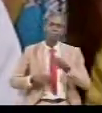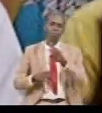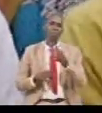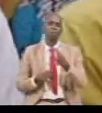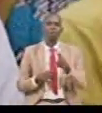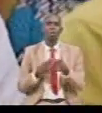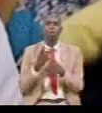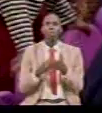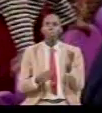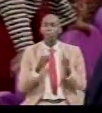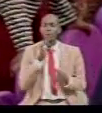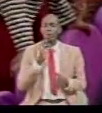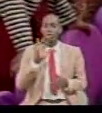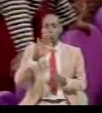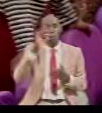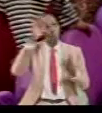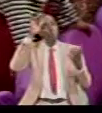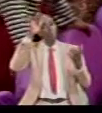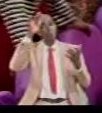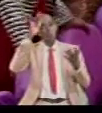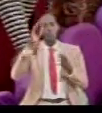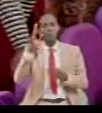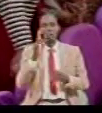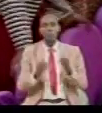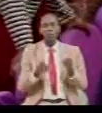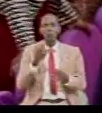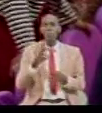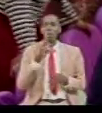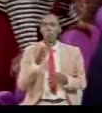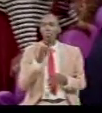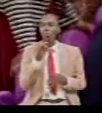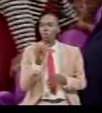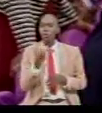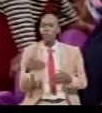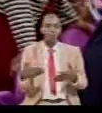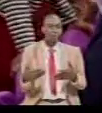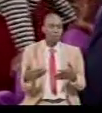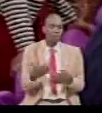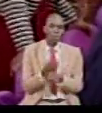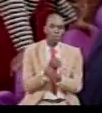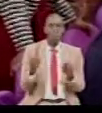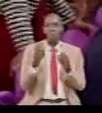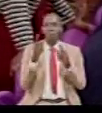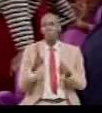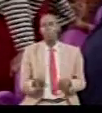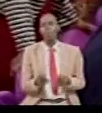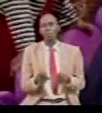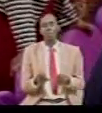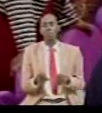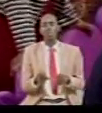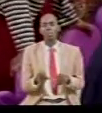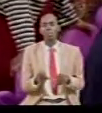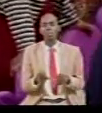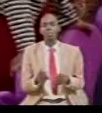What's your hope if you are not a new creature in Christ?